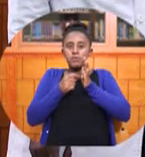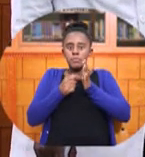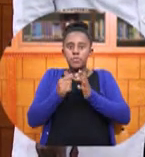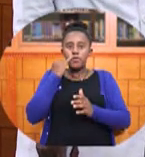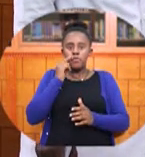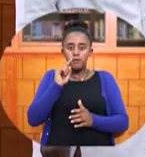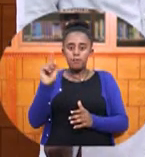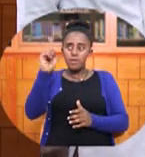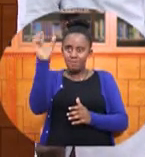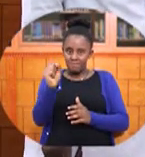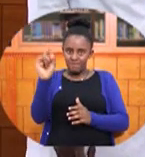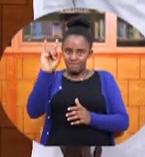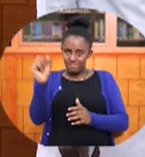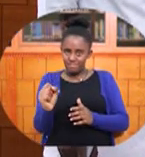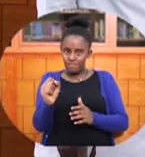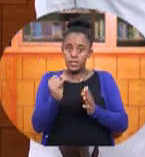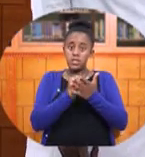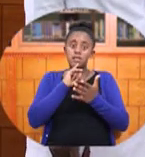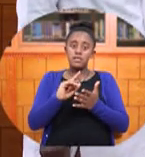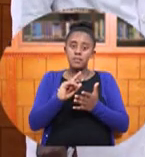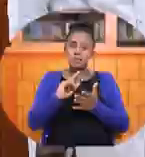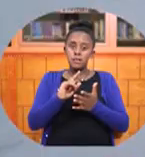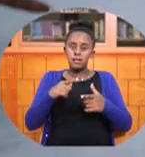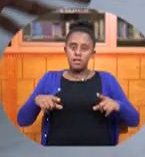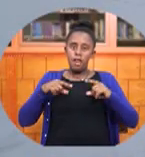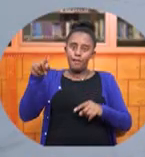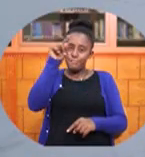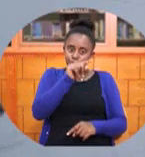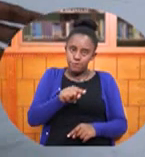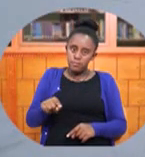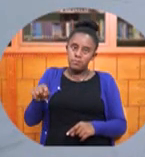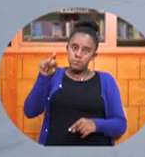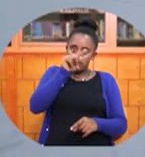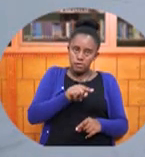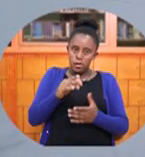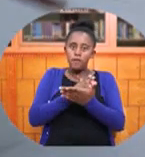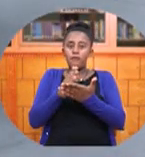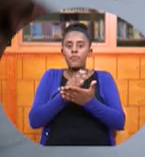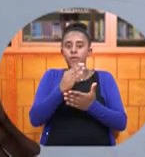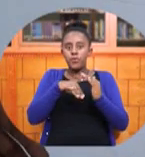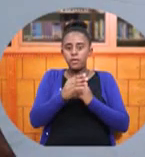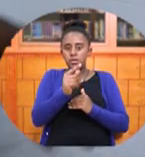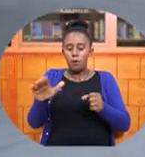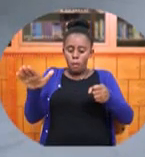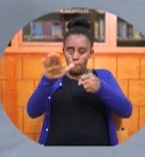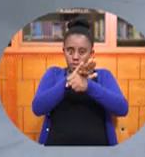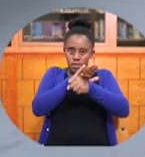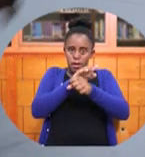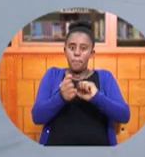For example, if you take housefly, the life cycle of housefly is